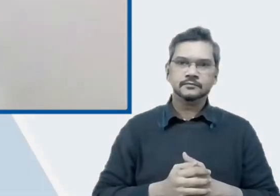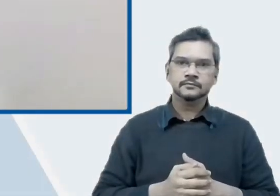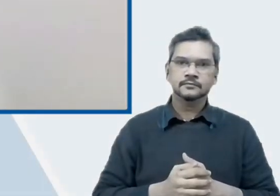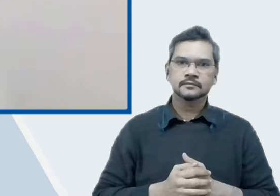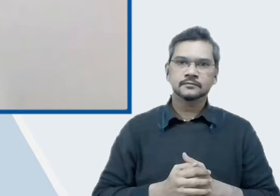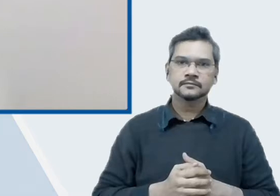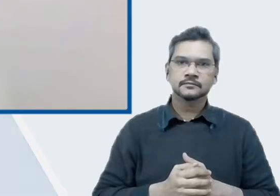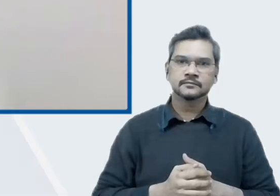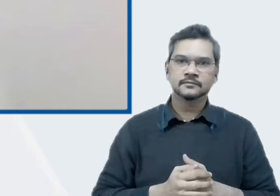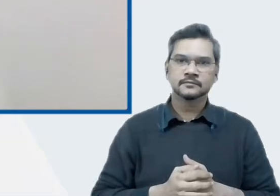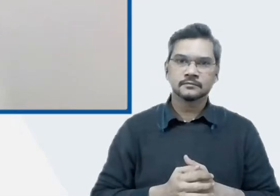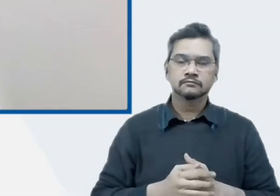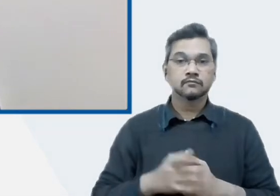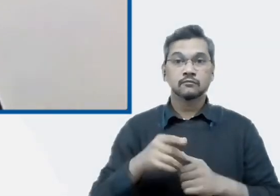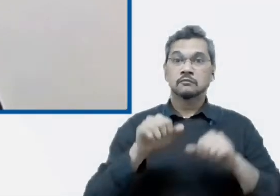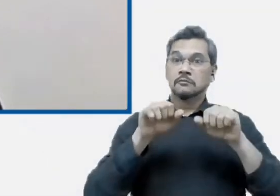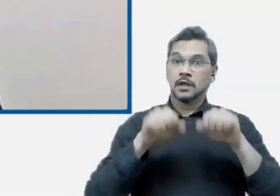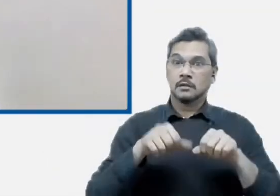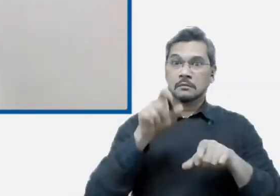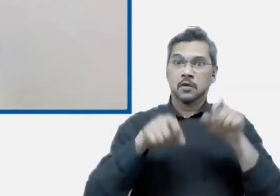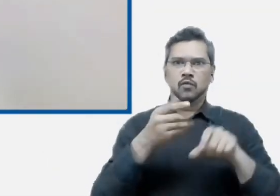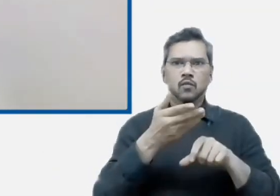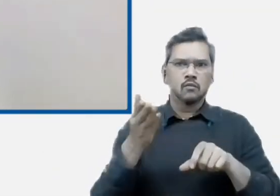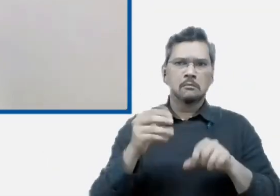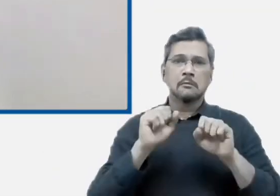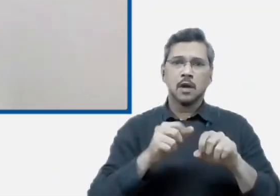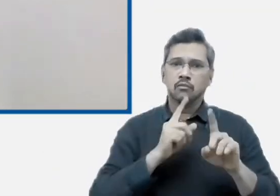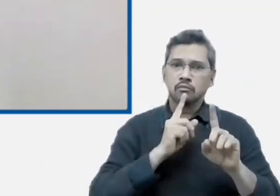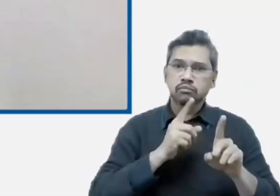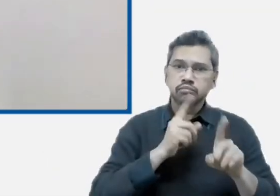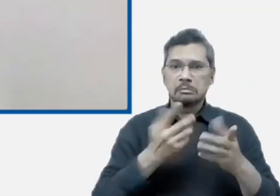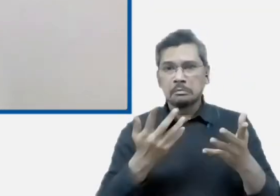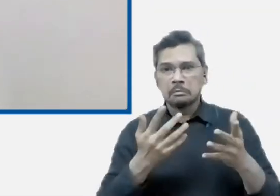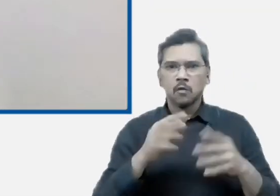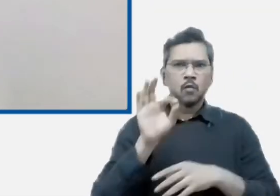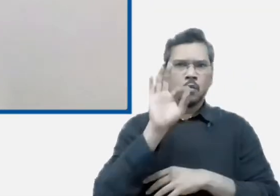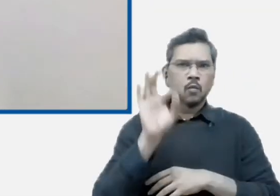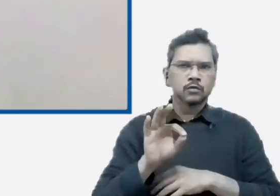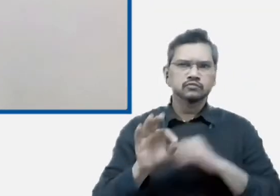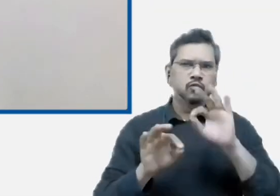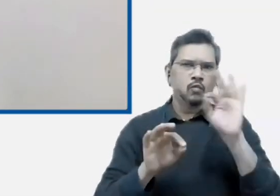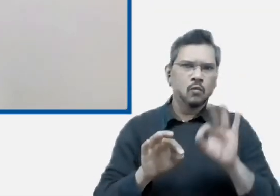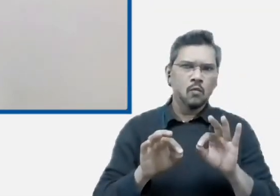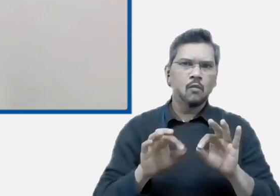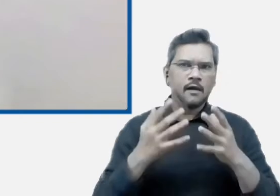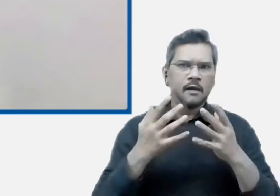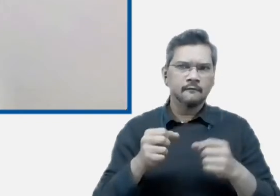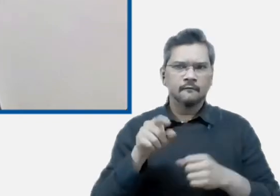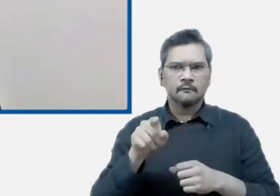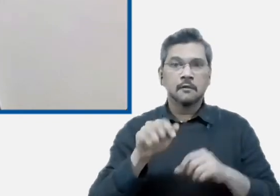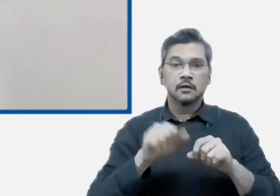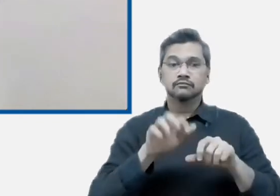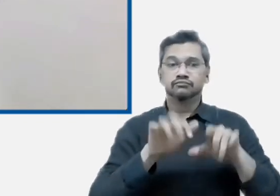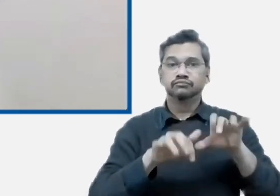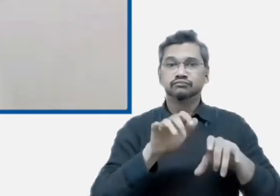comments based or questions and for the Program of Action matrix on